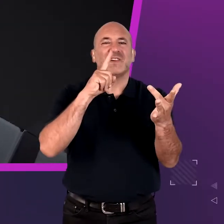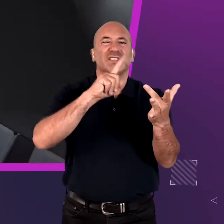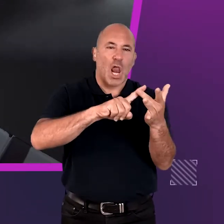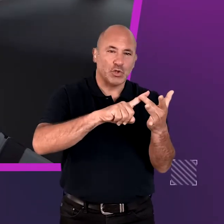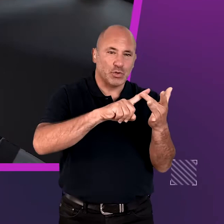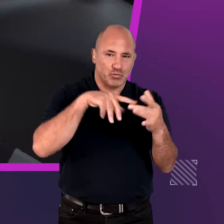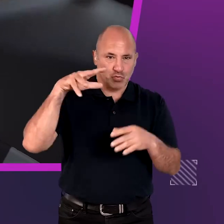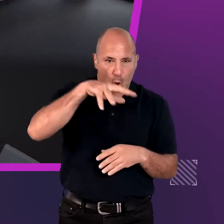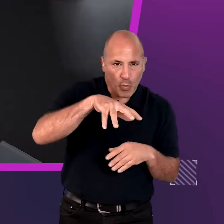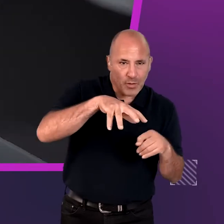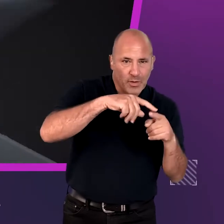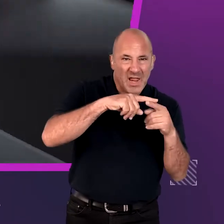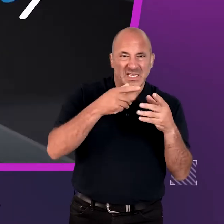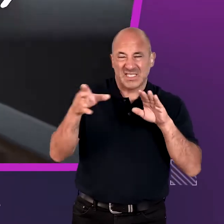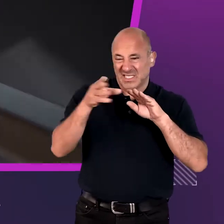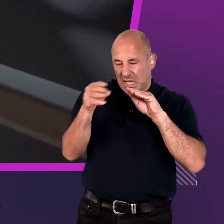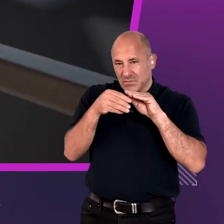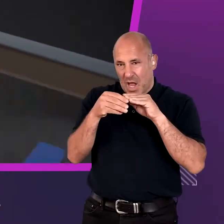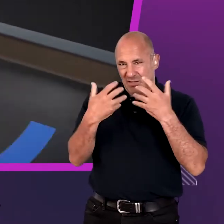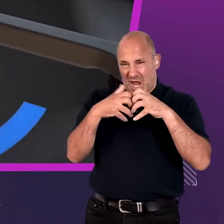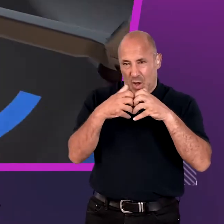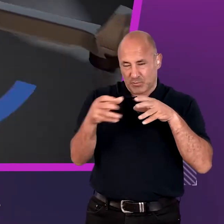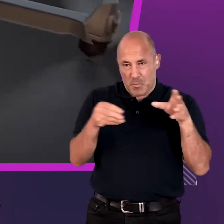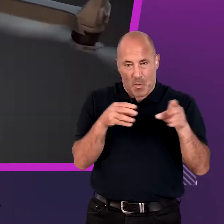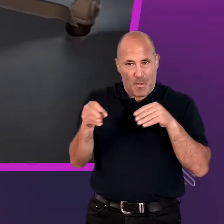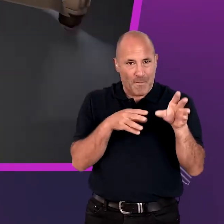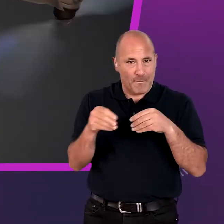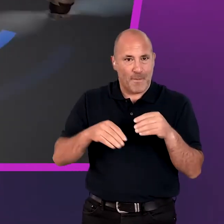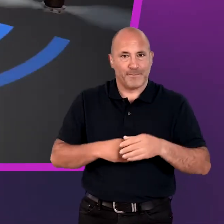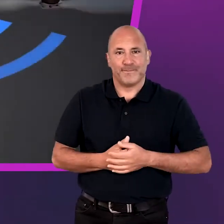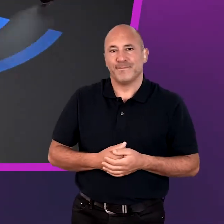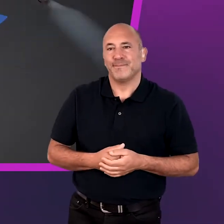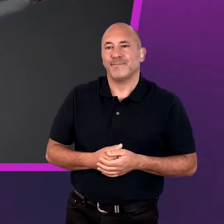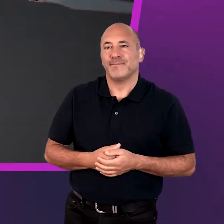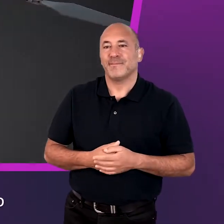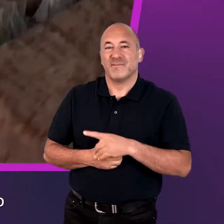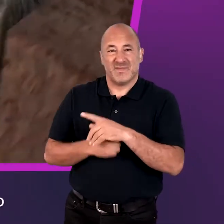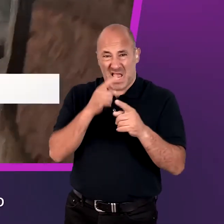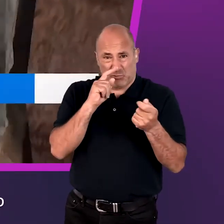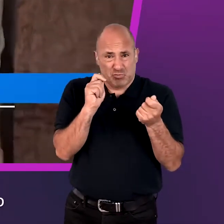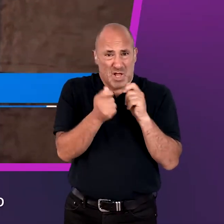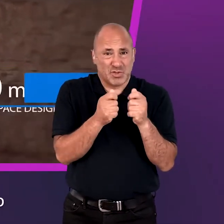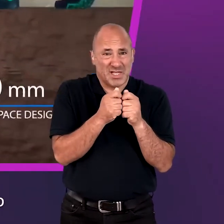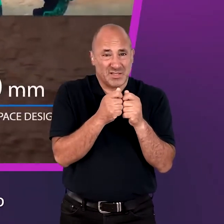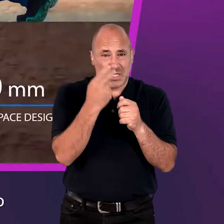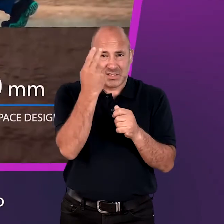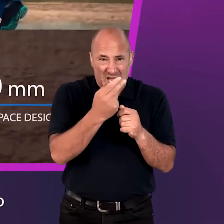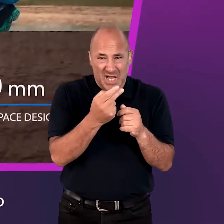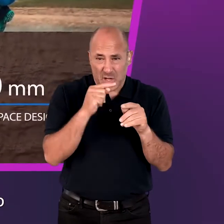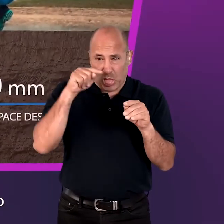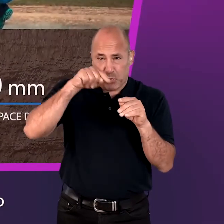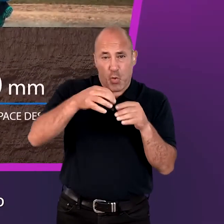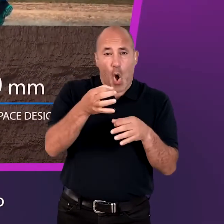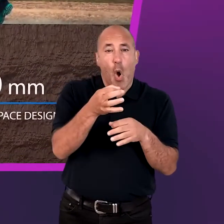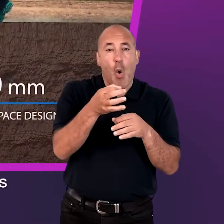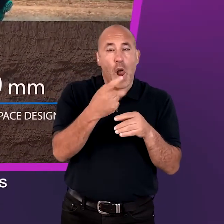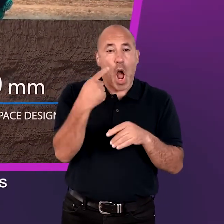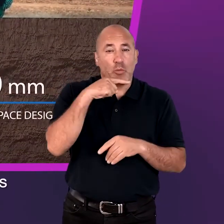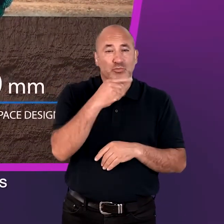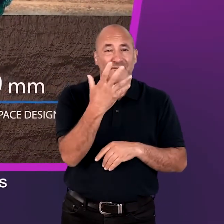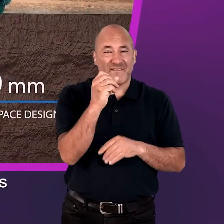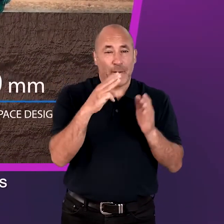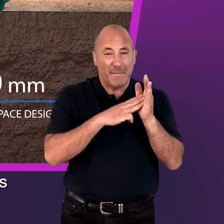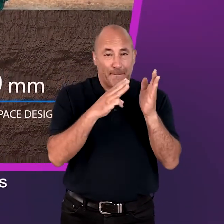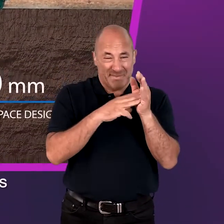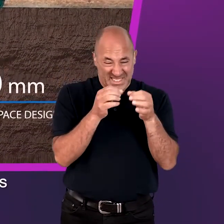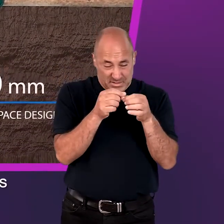research in artificial intelligence, drone and sensor technology. The drone will be reconfigurable, designed to be